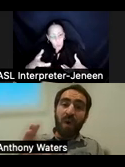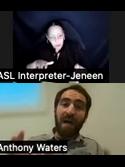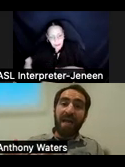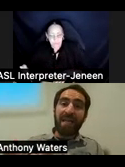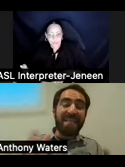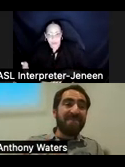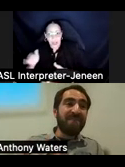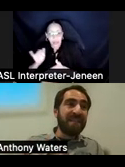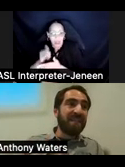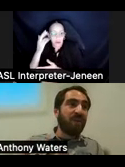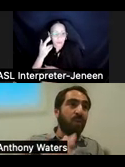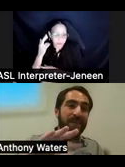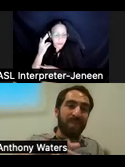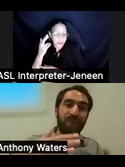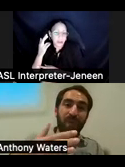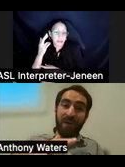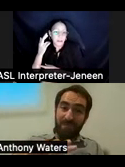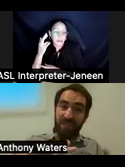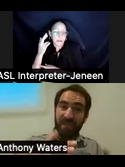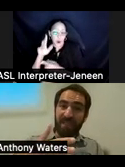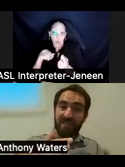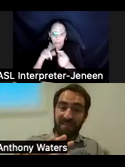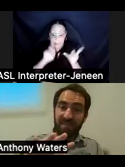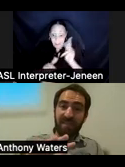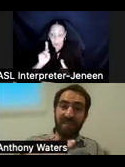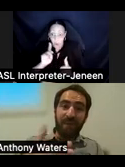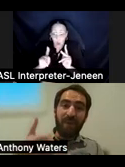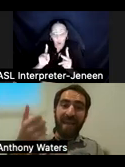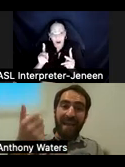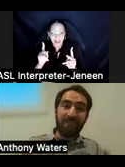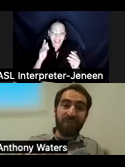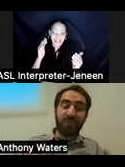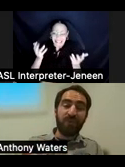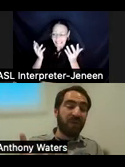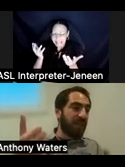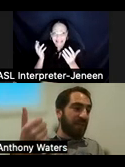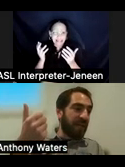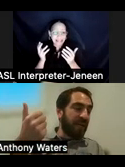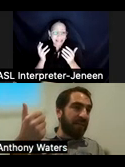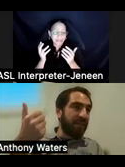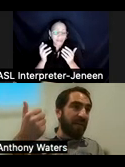that's why even when people are ambiguous, that we have to